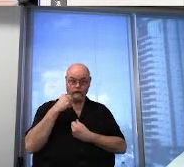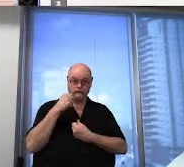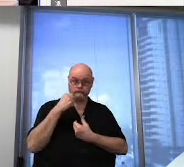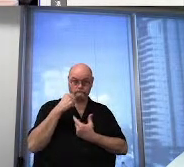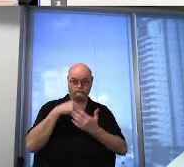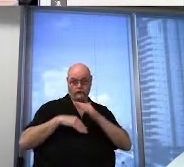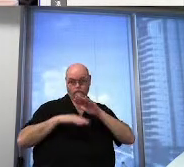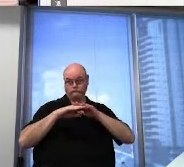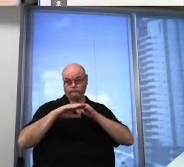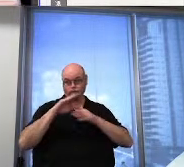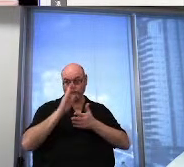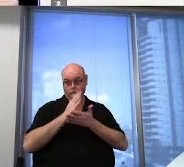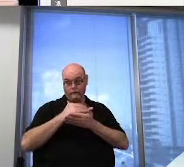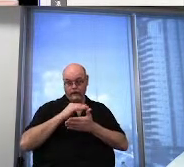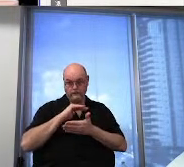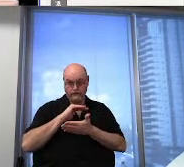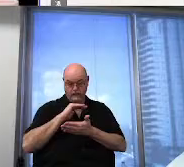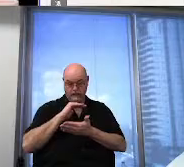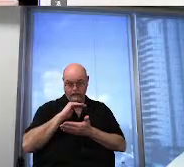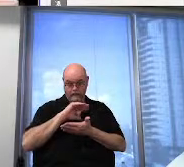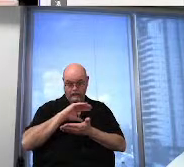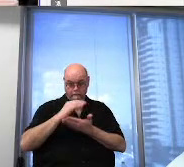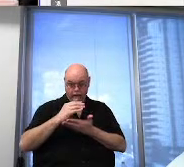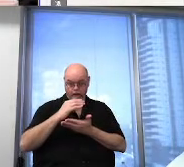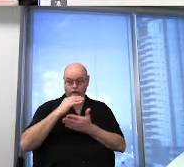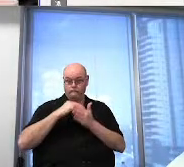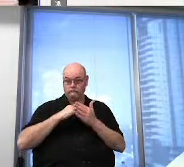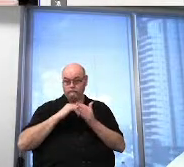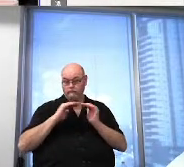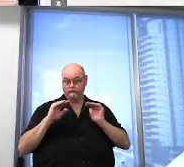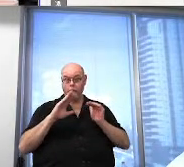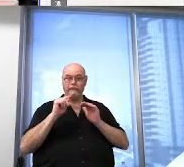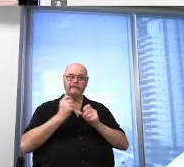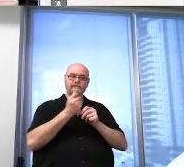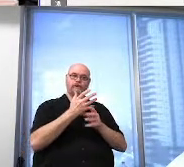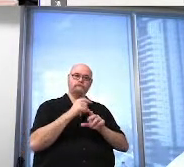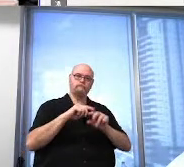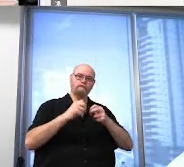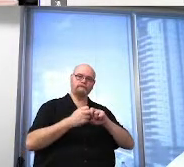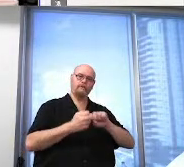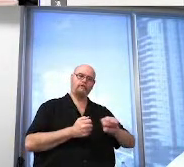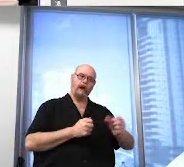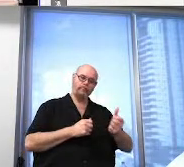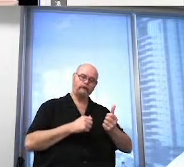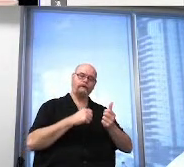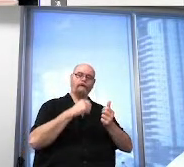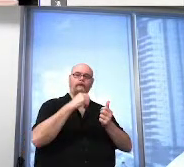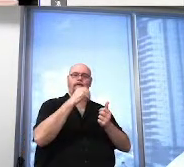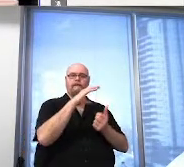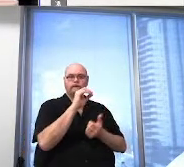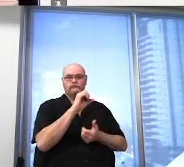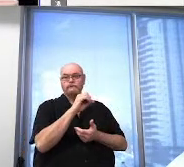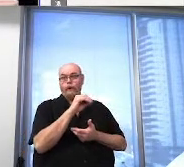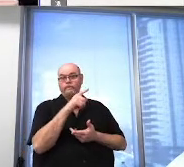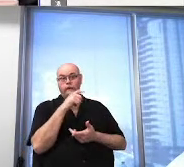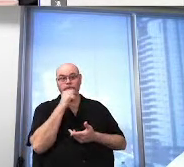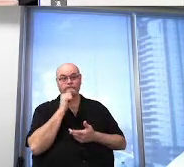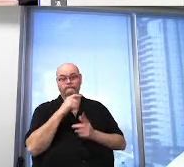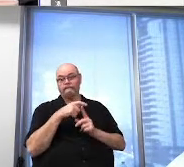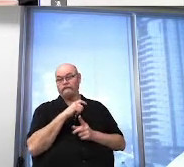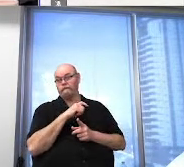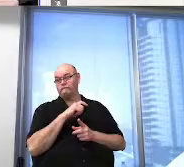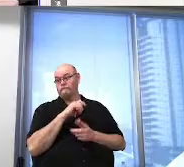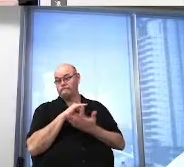funded to our budget levels. What that did was cause problems to our other vendors. So they were